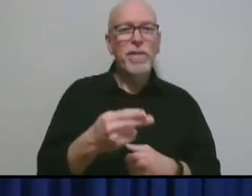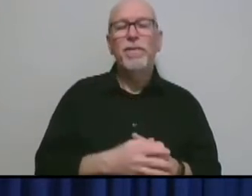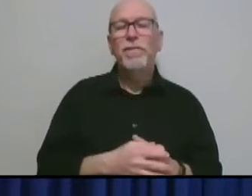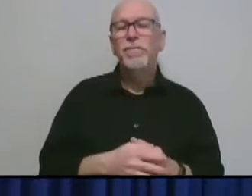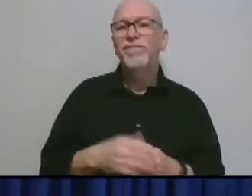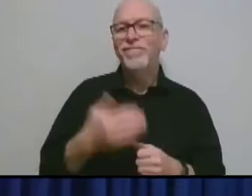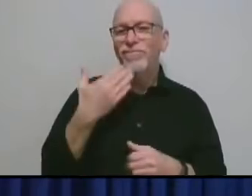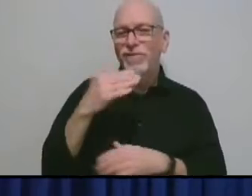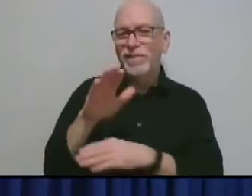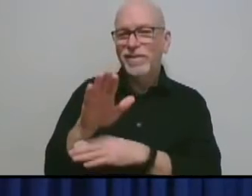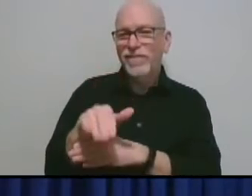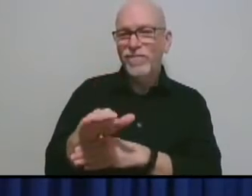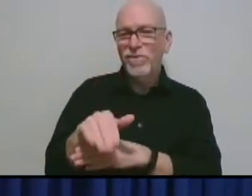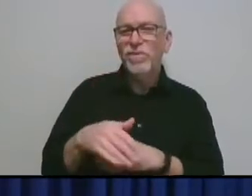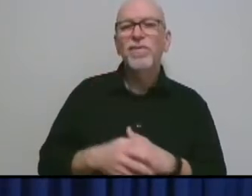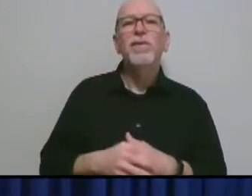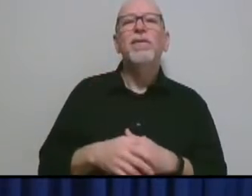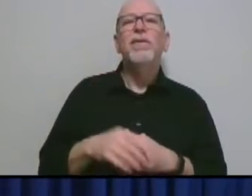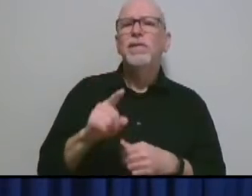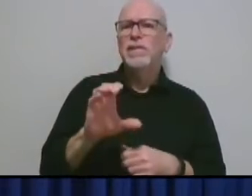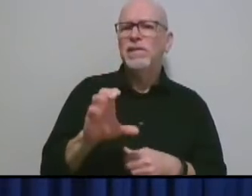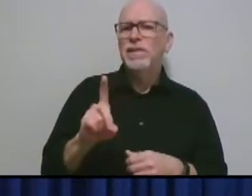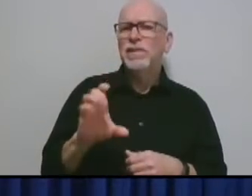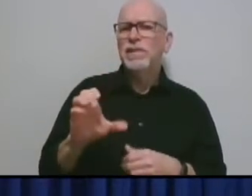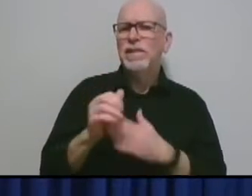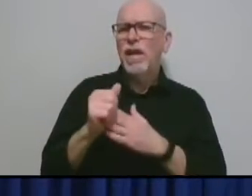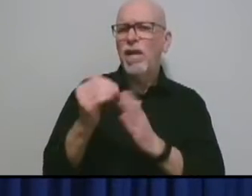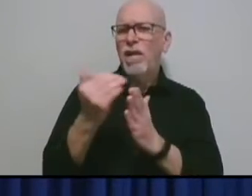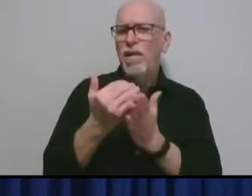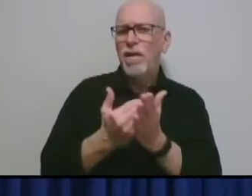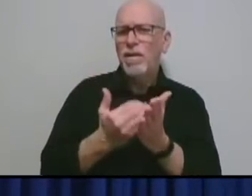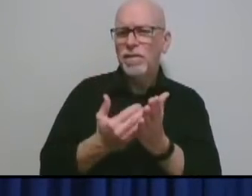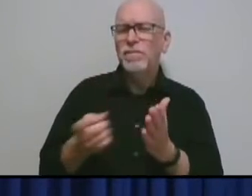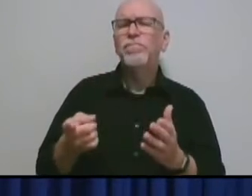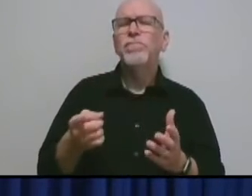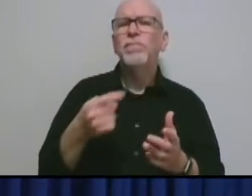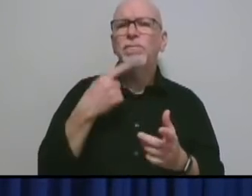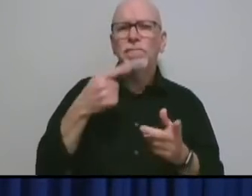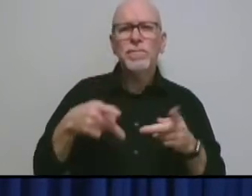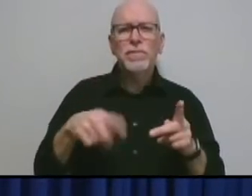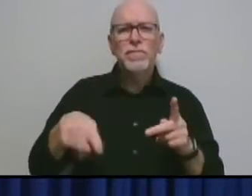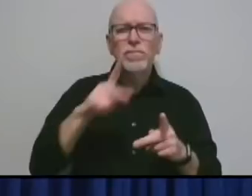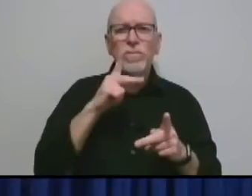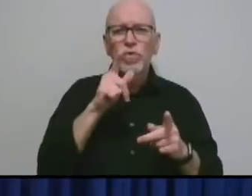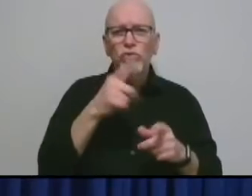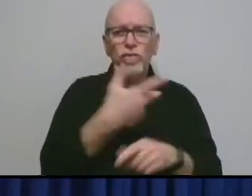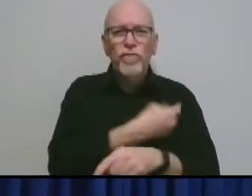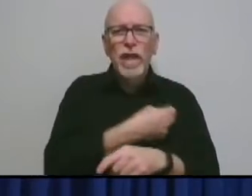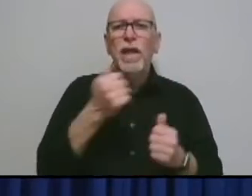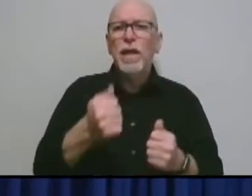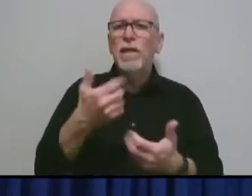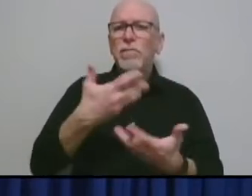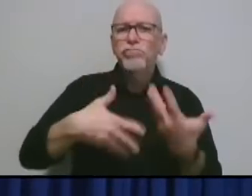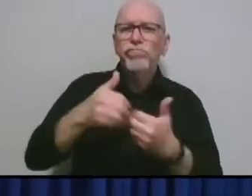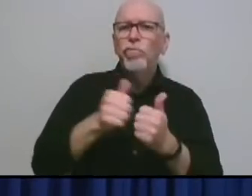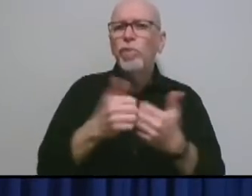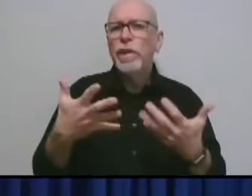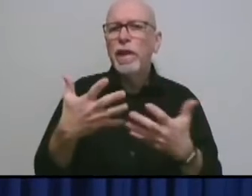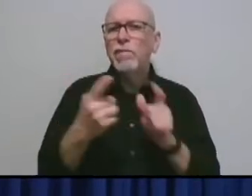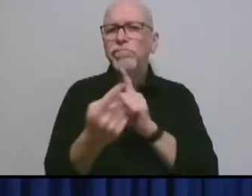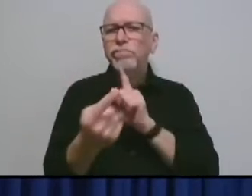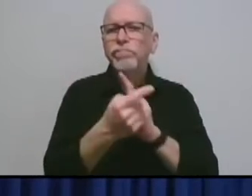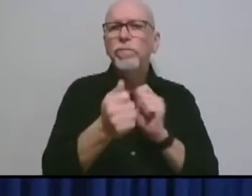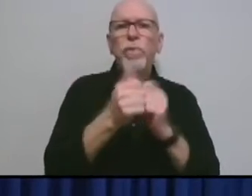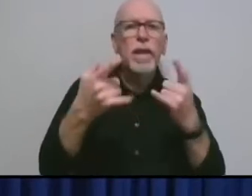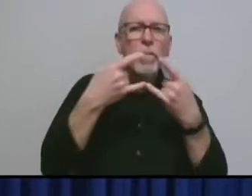Good afternoon. The CDC guidelines allow vaccinated people to gather without social distancing or masking, or to